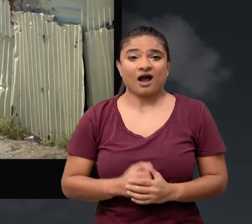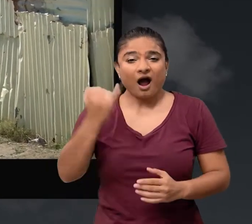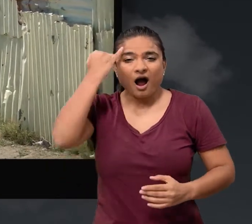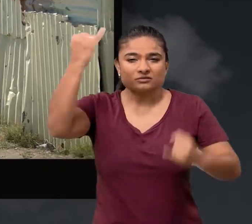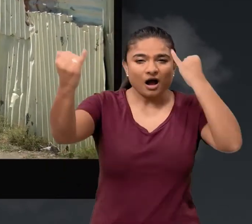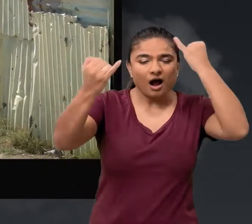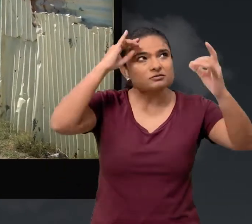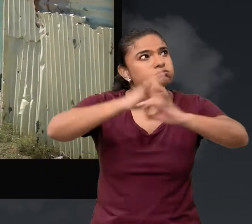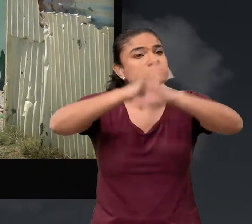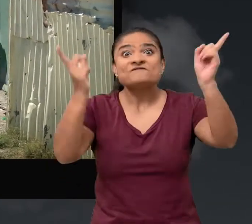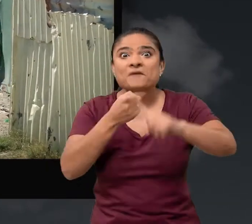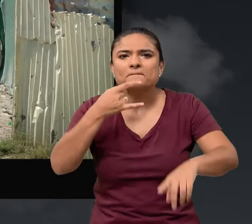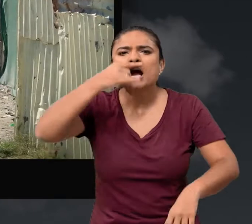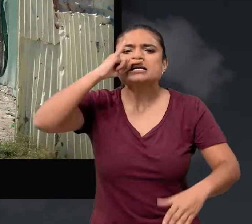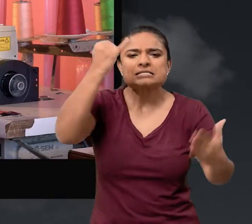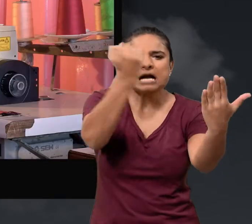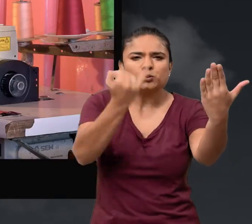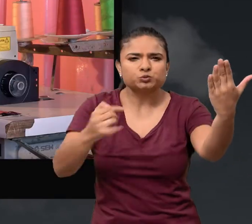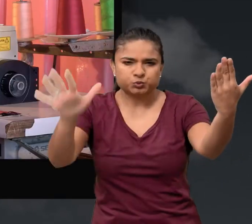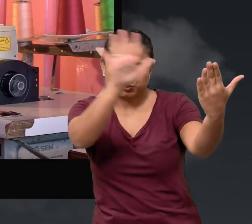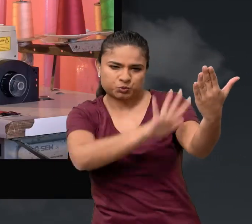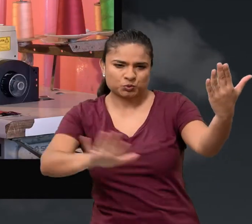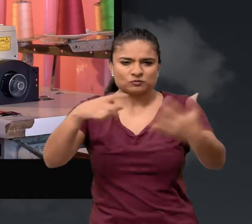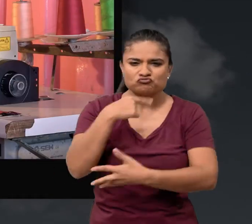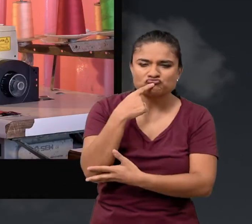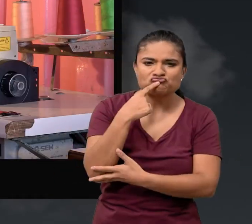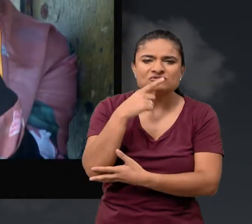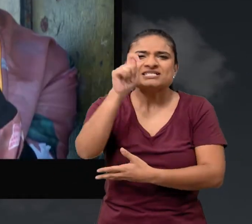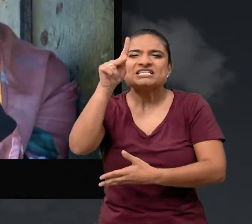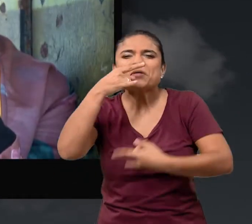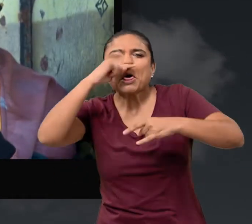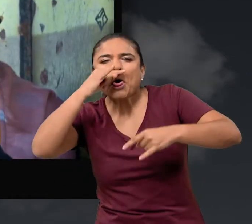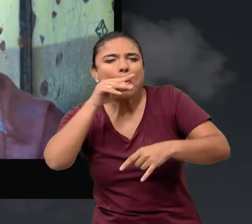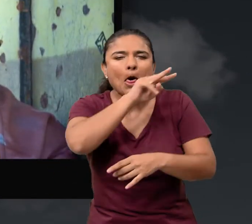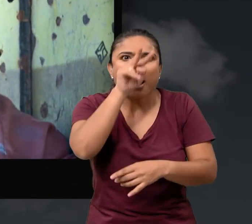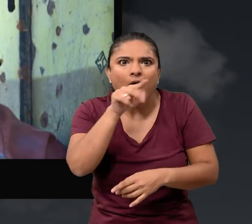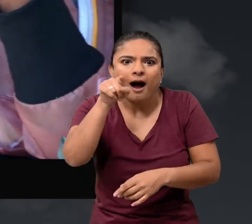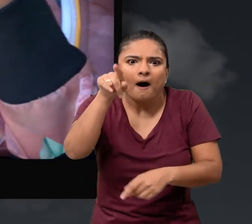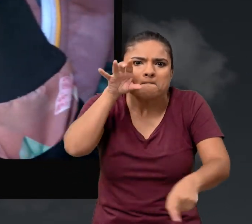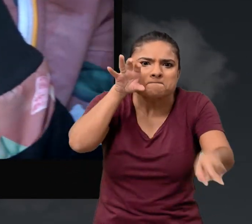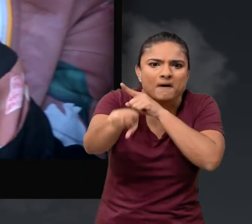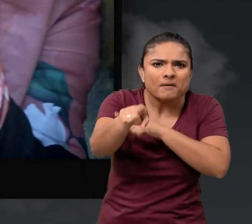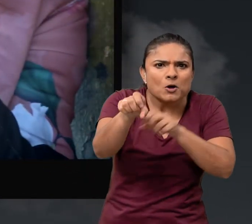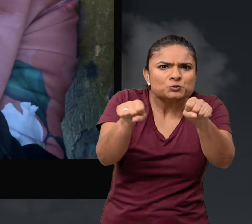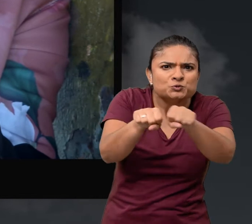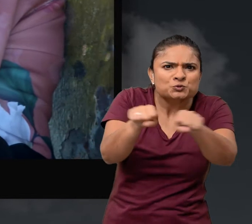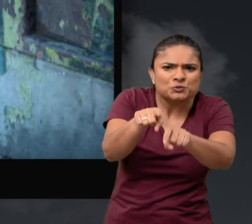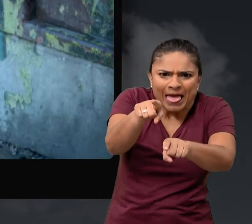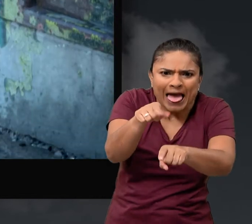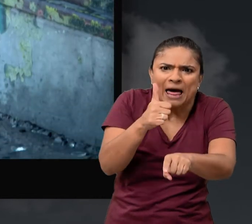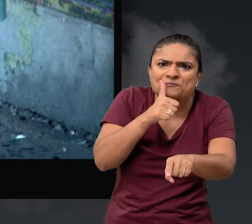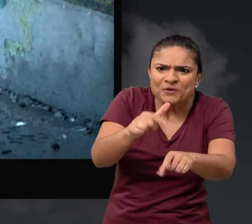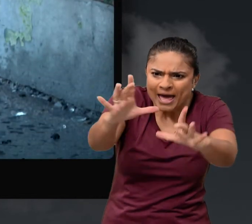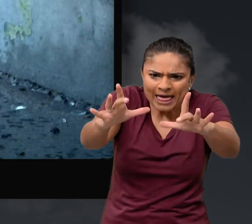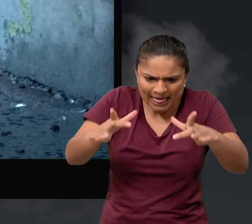My inspiration comes from Popeye. When you are watching cartoons, you can find a